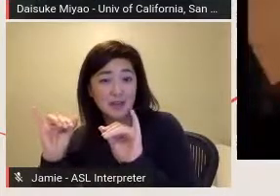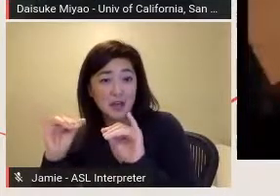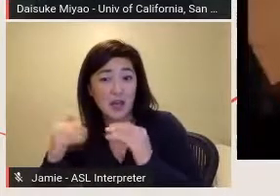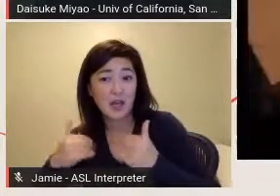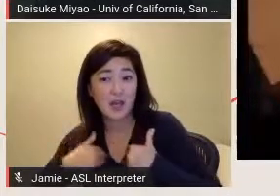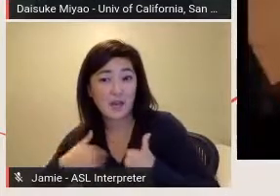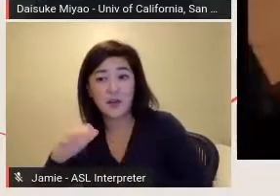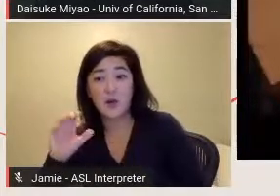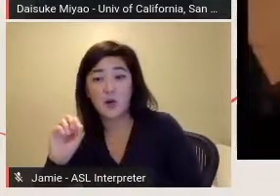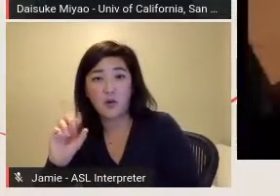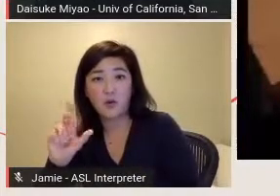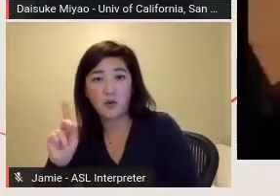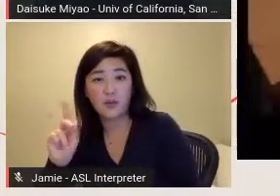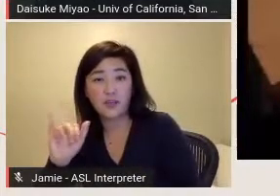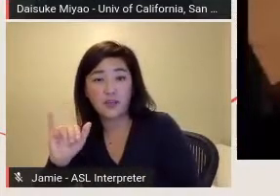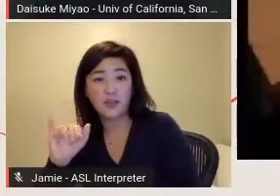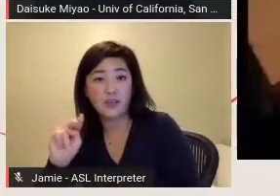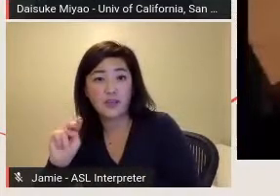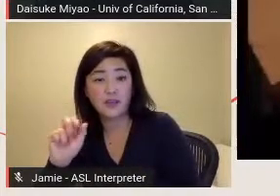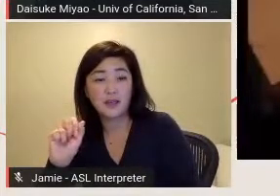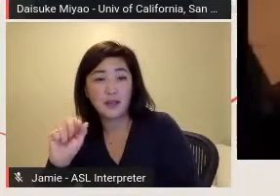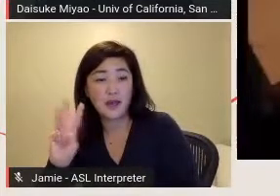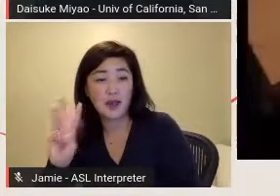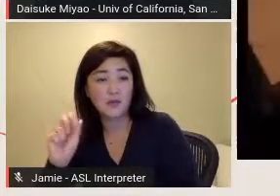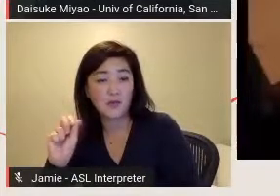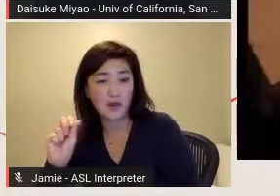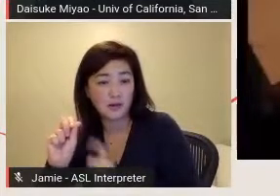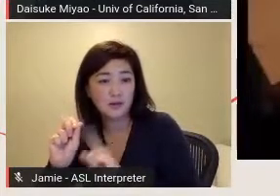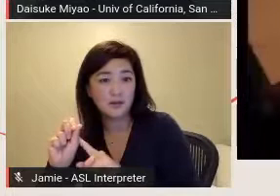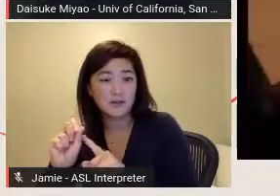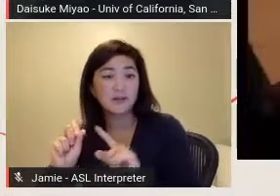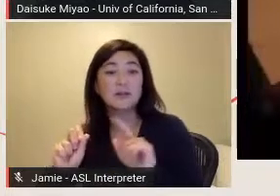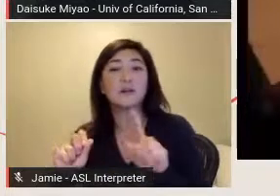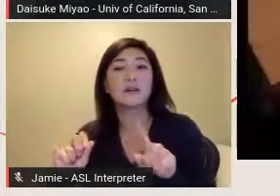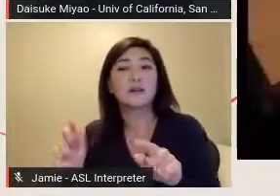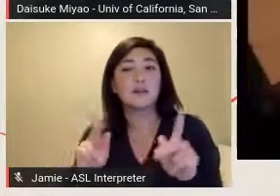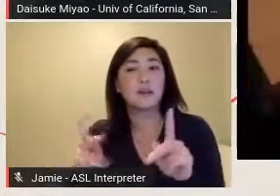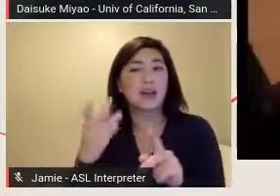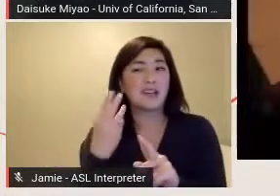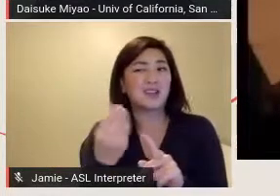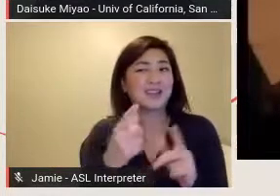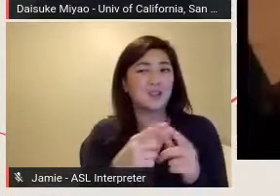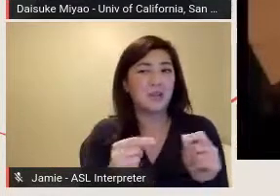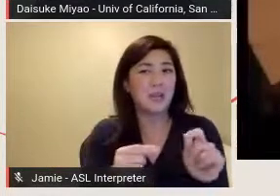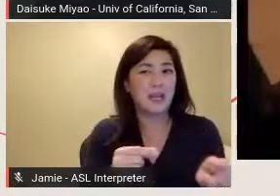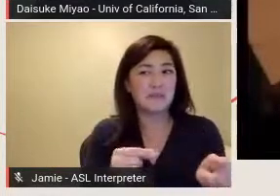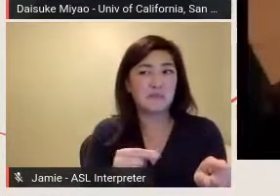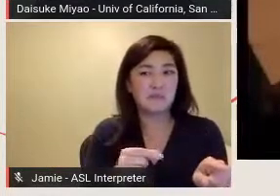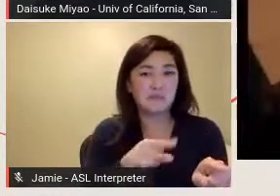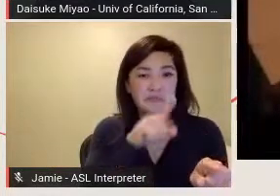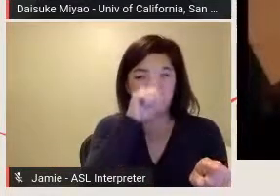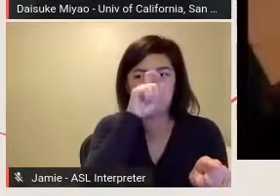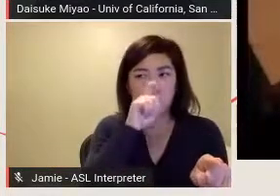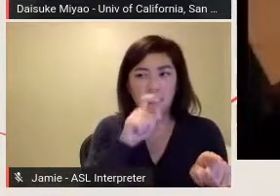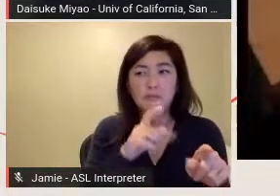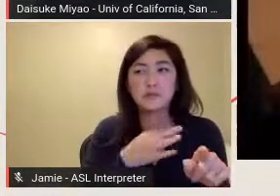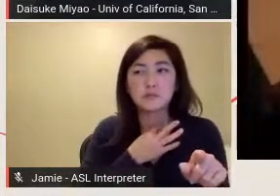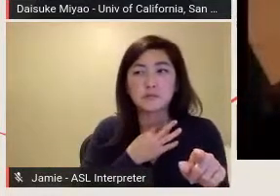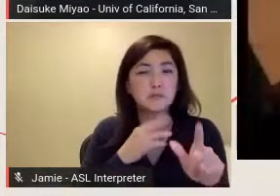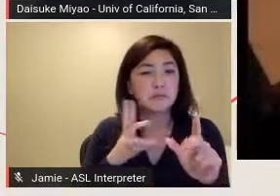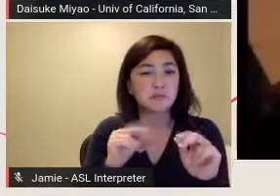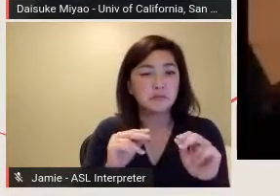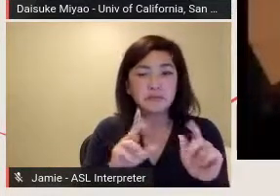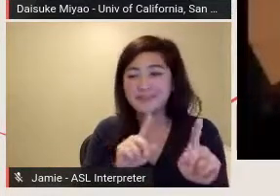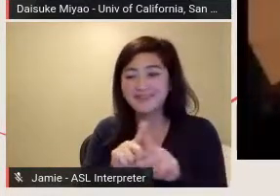post-war era. And this idea that, a lot of folks from outside of Japan don't necessarily question that, in the same way that a lot of Americans